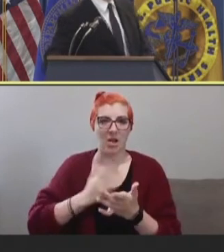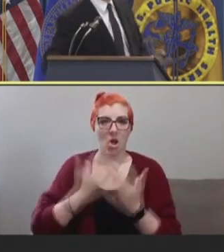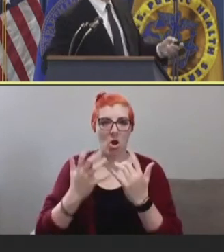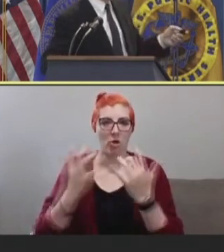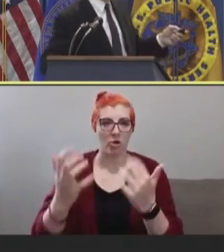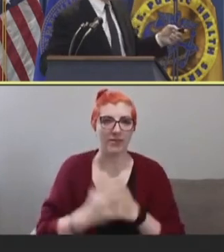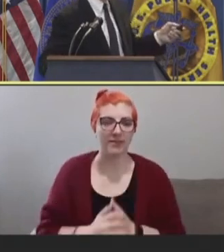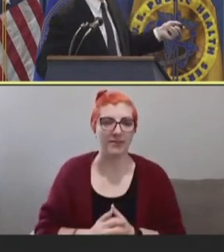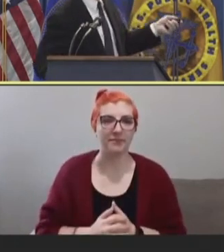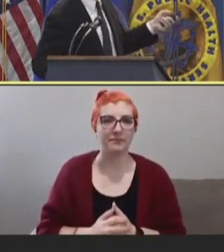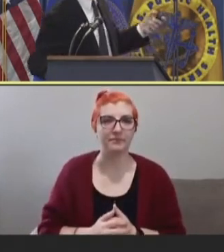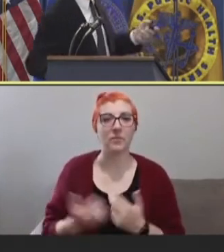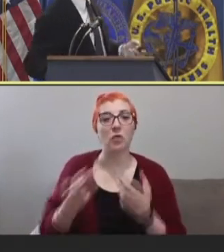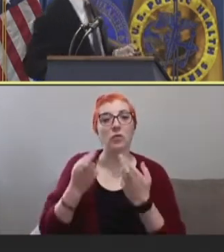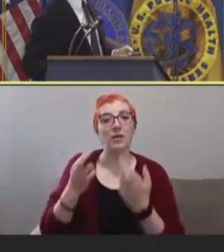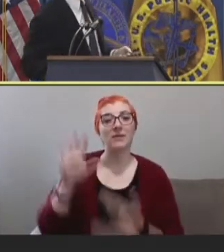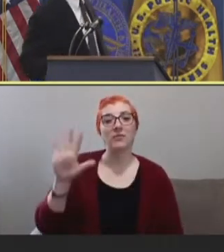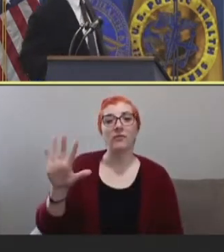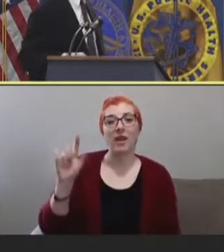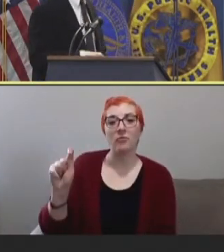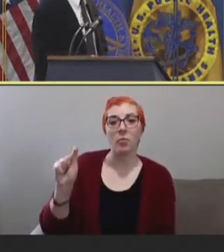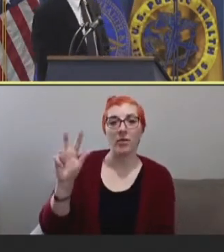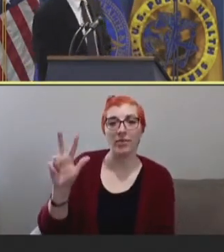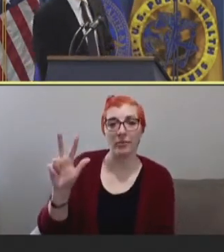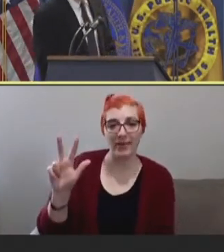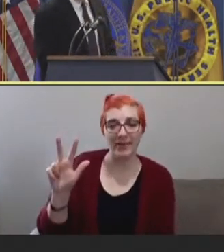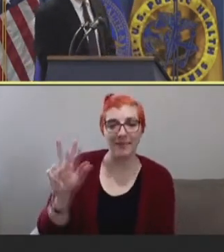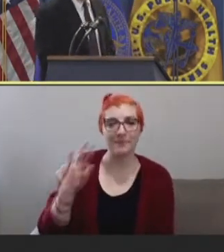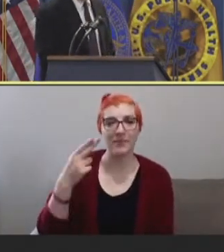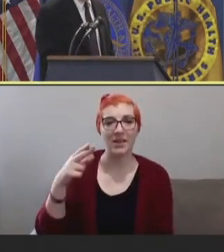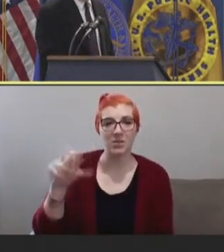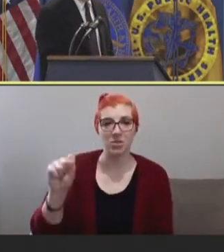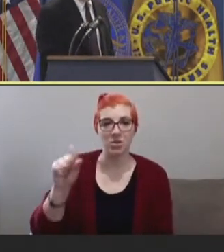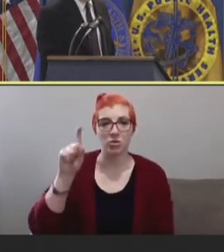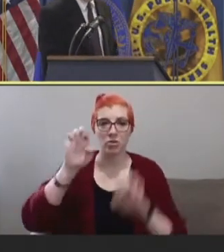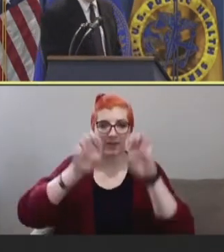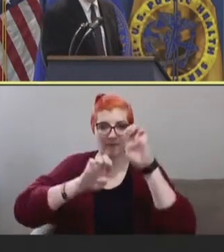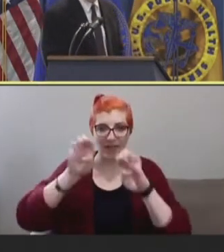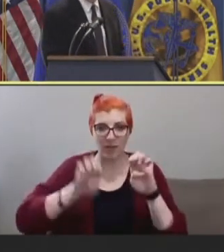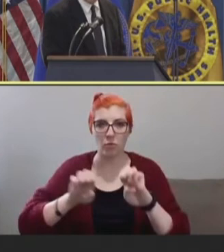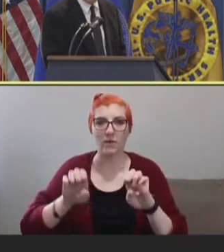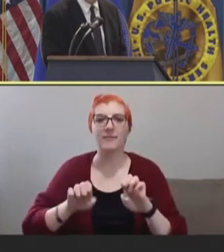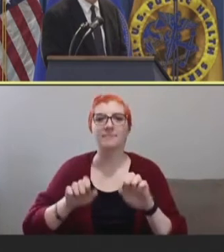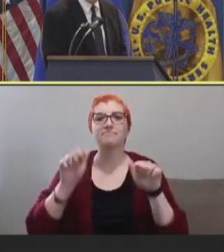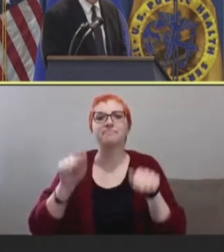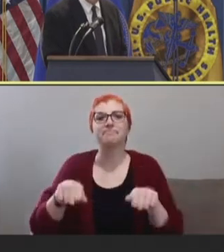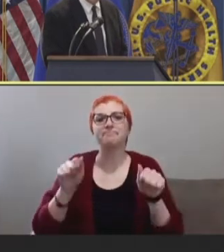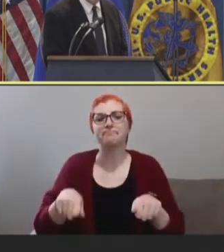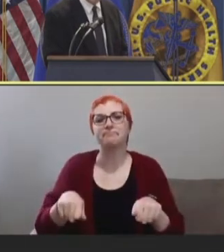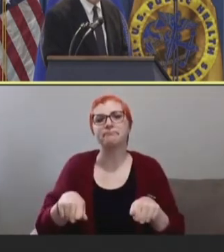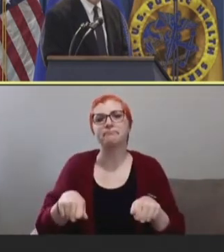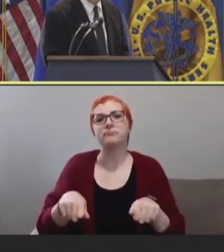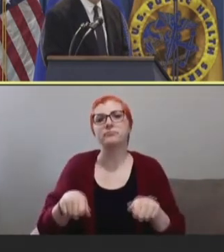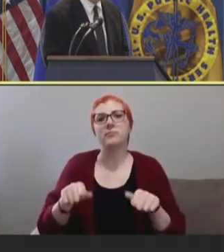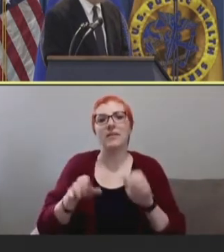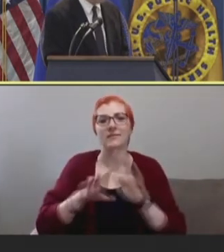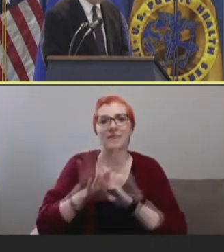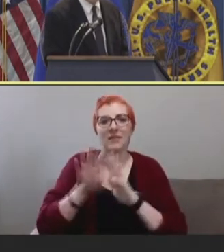Recommendation 5.3, HHS should evaluate the feasibility of developing